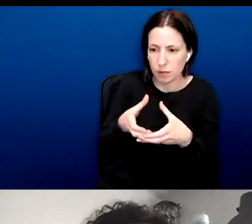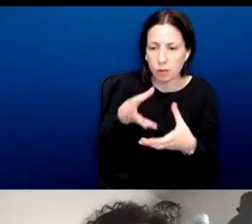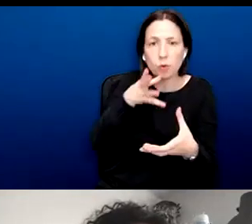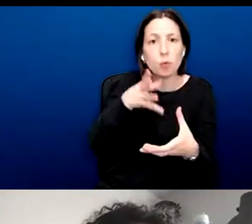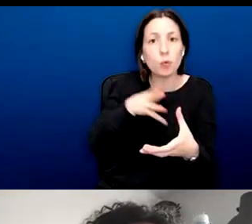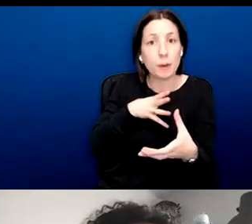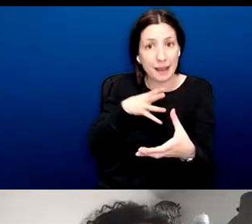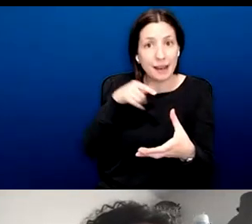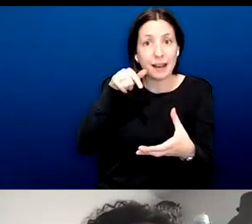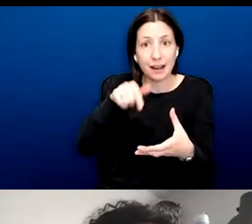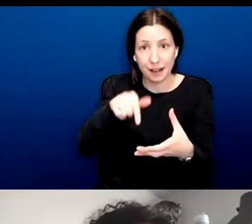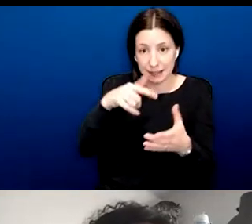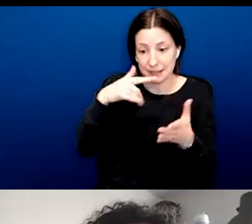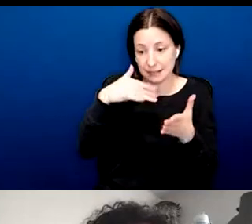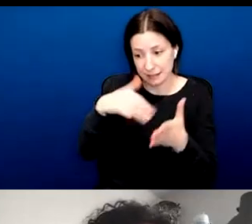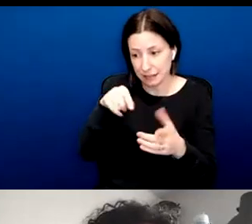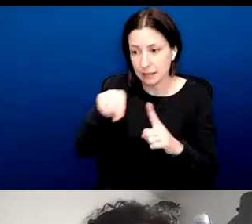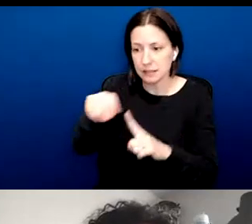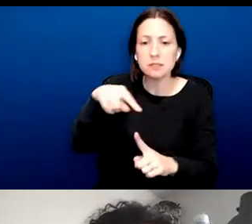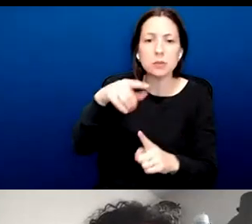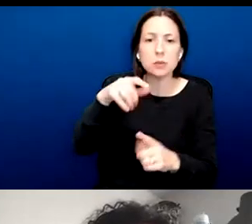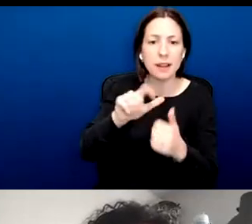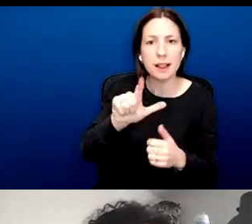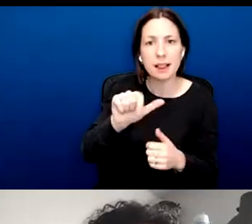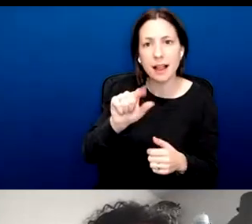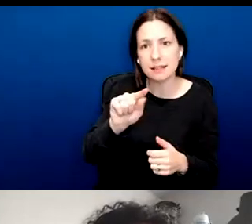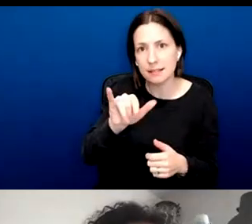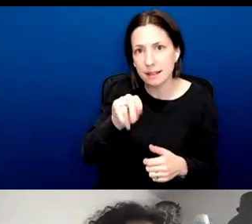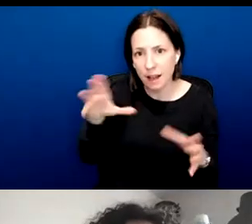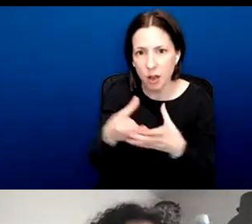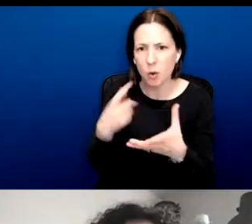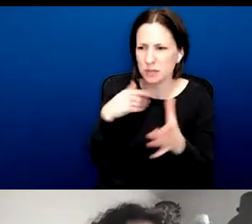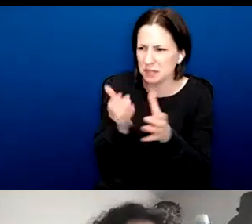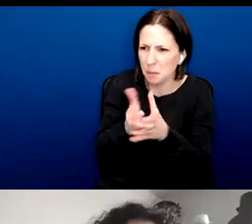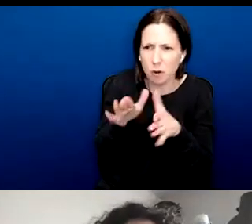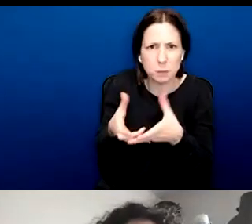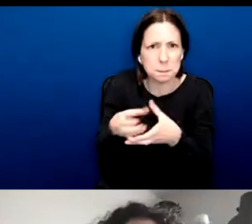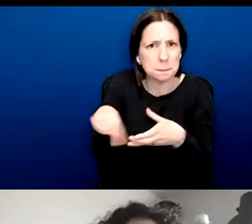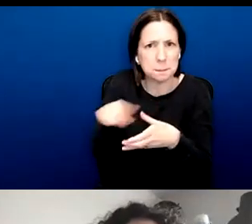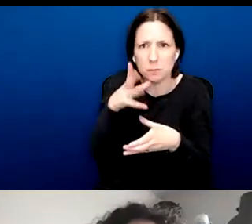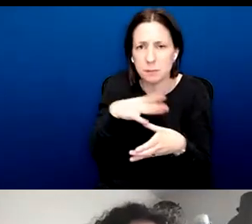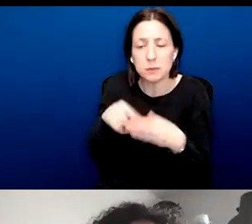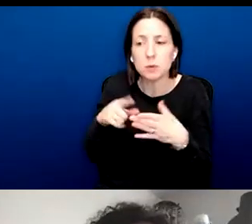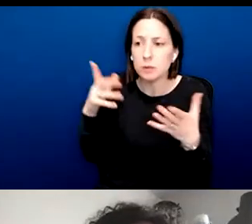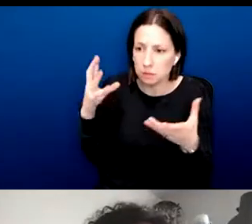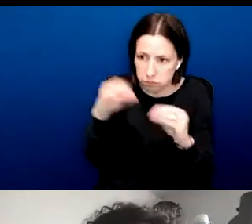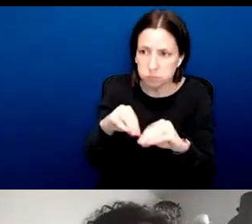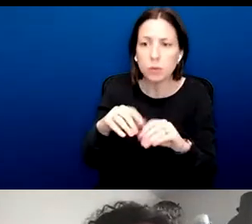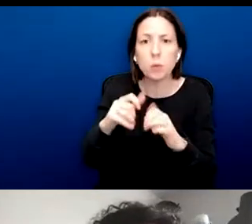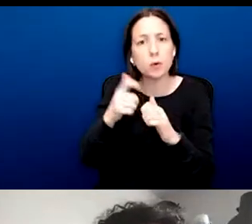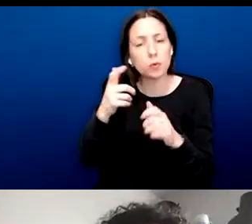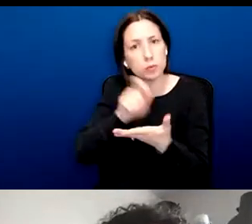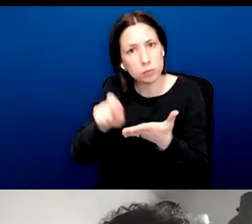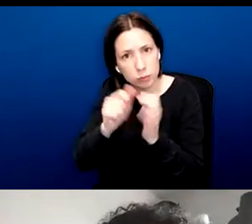comp studies where we co-edit books together, we co-author together, we co-present together. And it's a way of helping all of us move